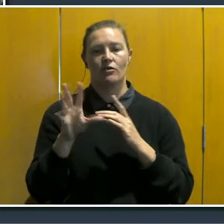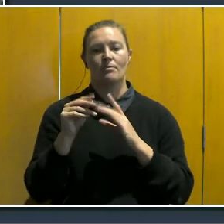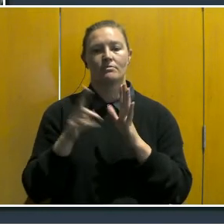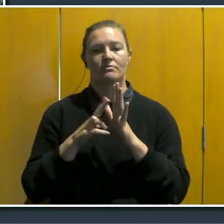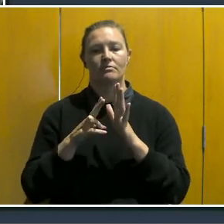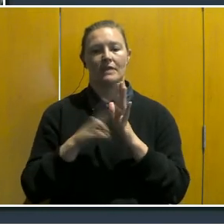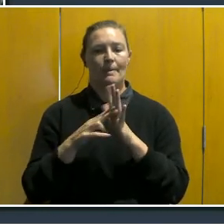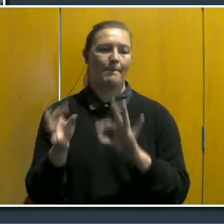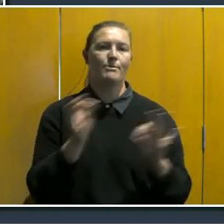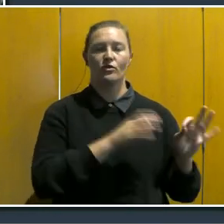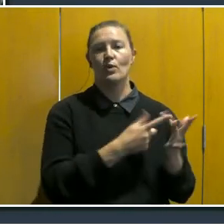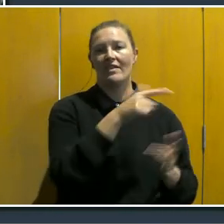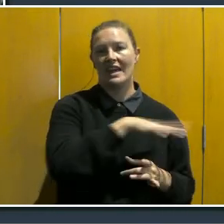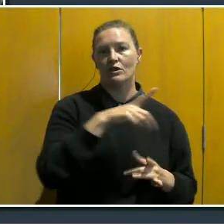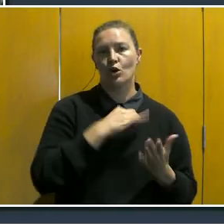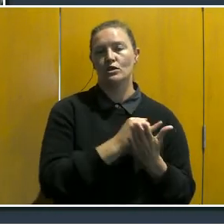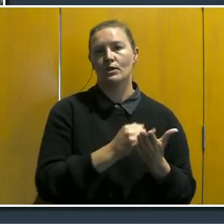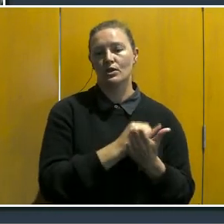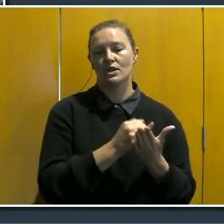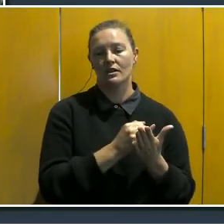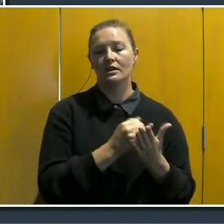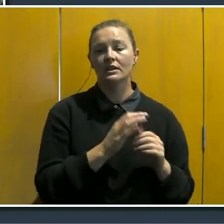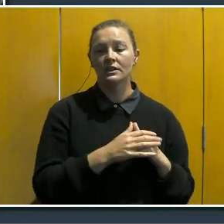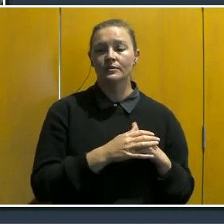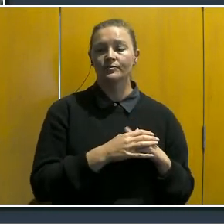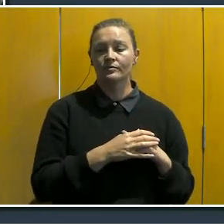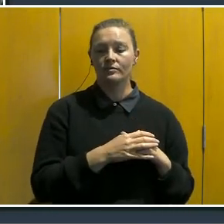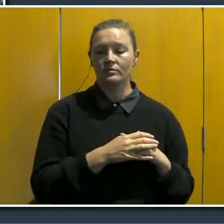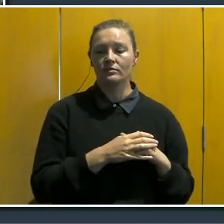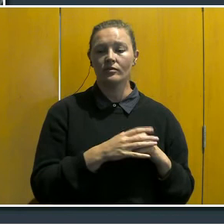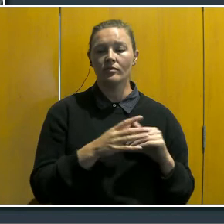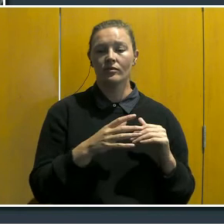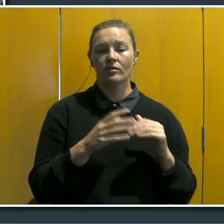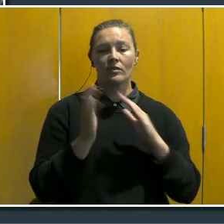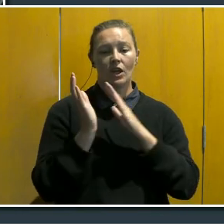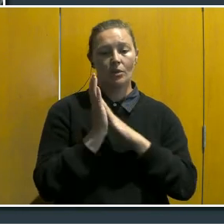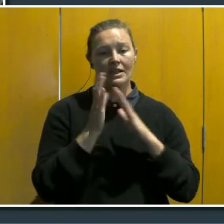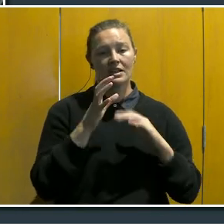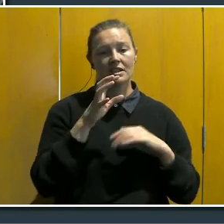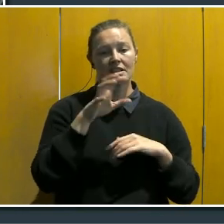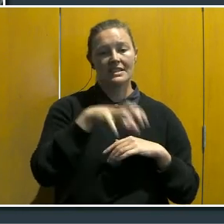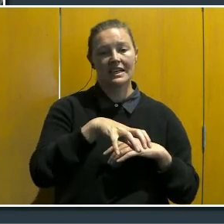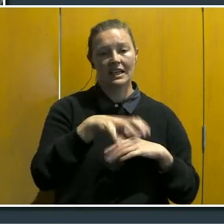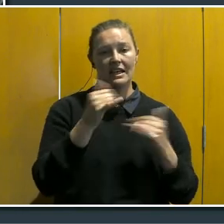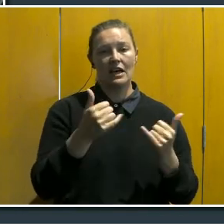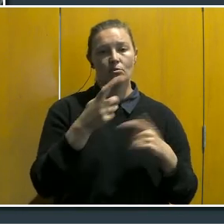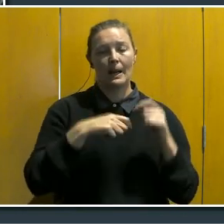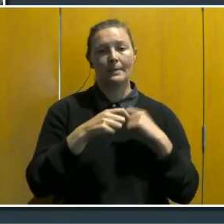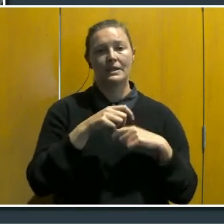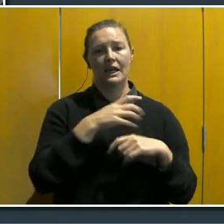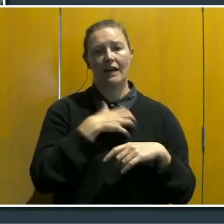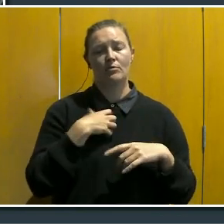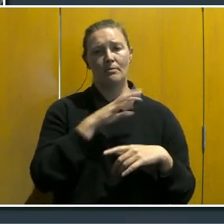The cost of providing water and sewage to the accommodation sector, where I assume they are not metered, now that the sector is becoming government